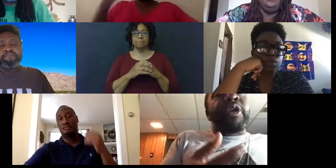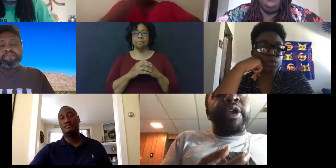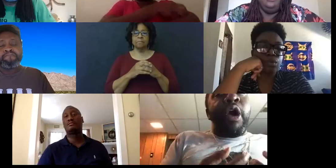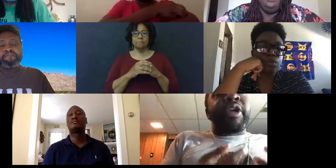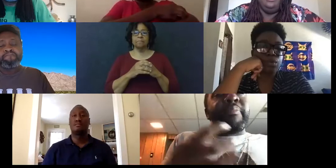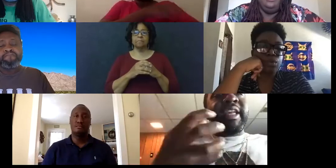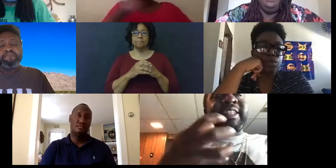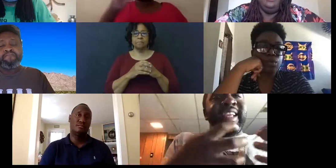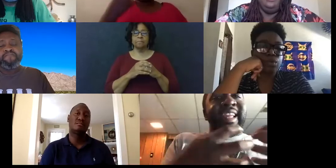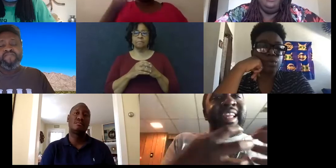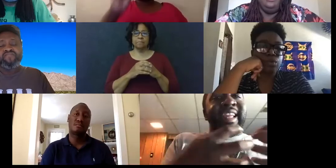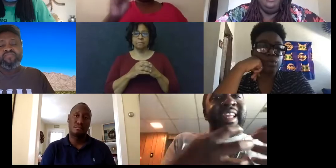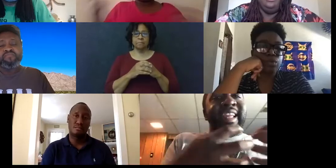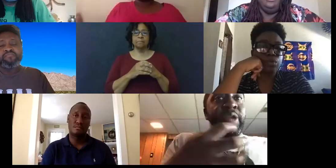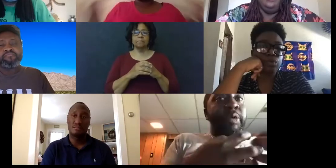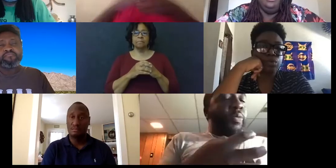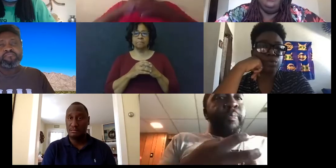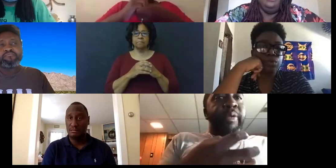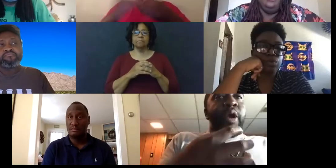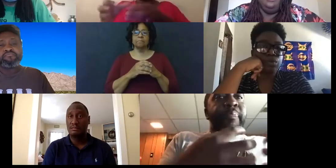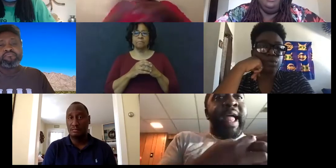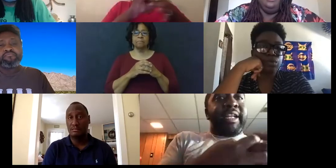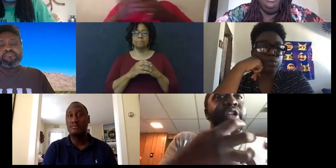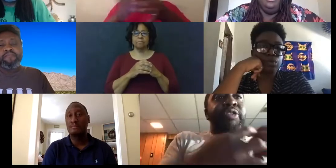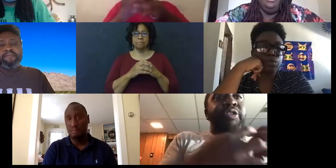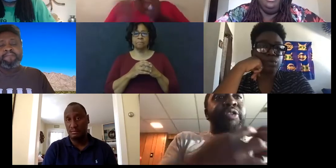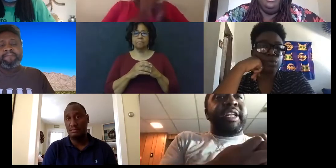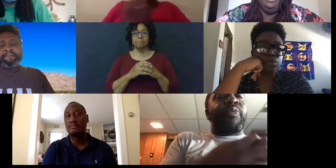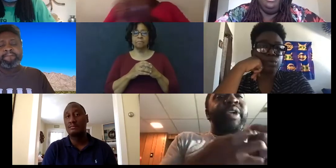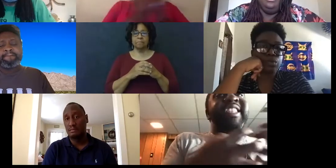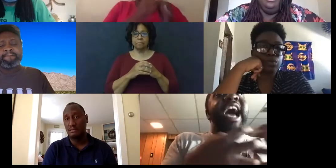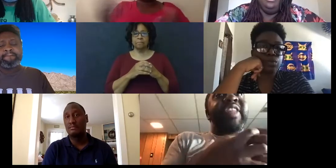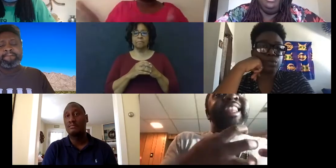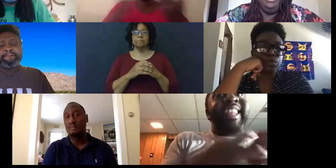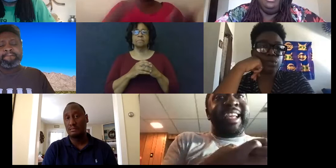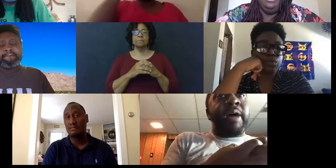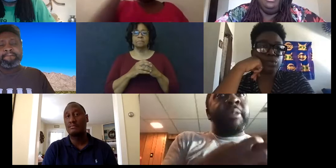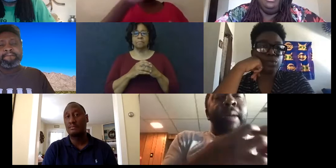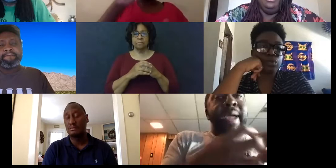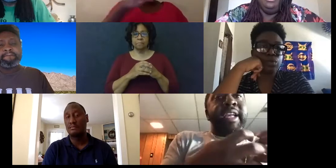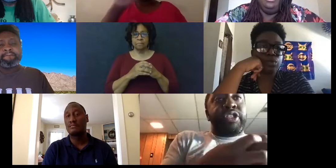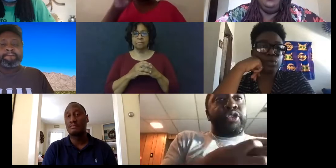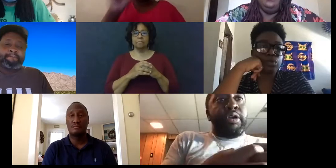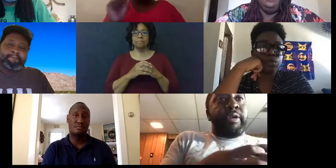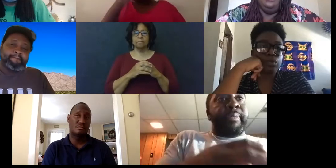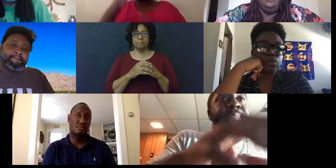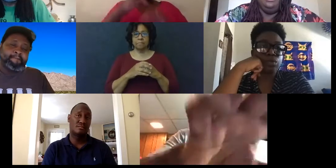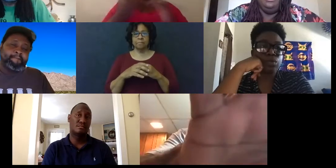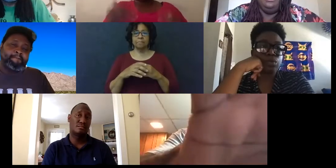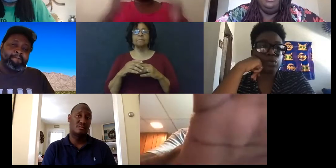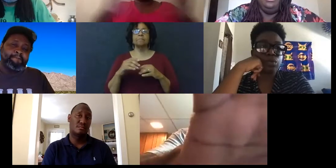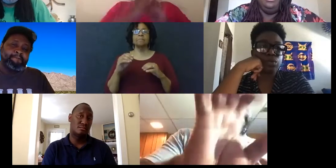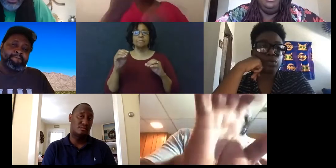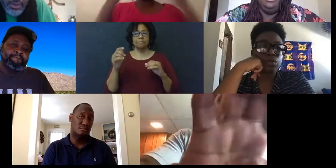show that we all can be together. Because we can see when we bring our Blackness and our disability together, we can see how they link up to make us